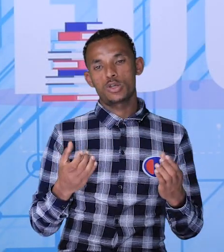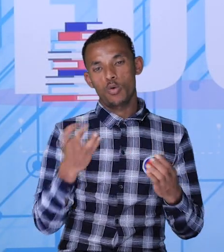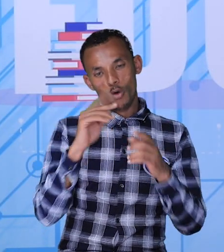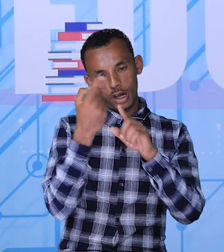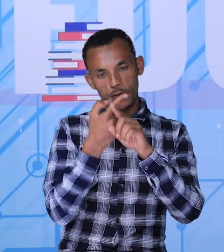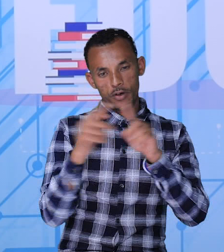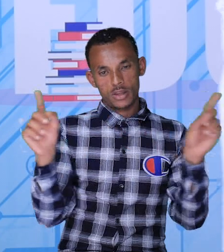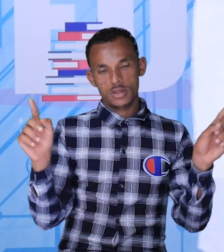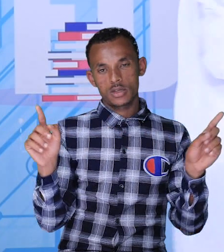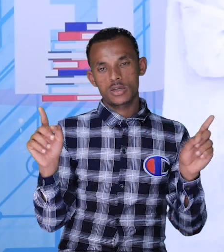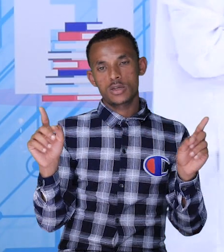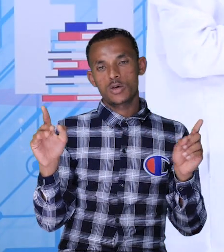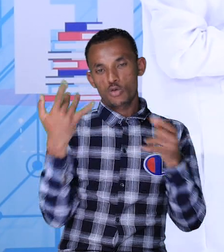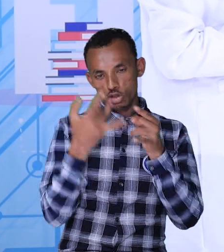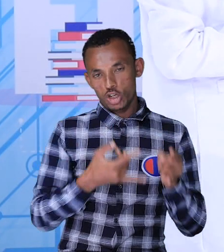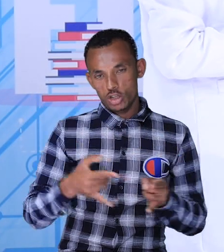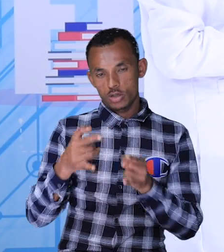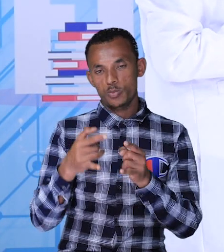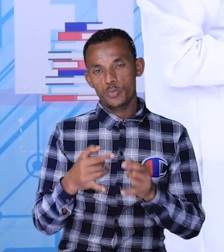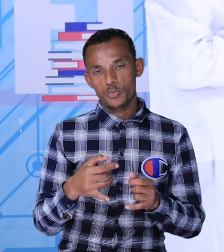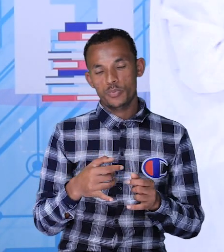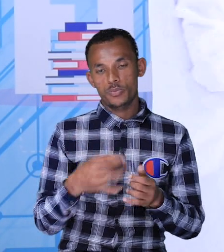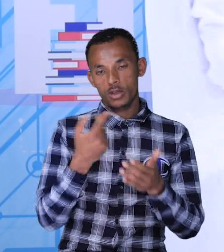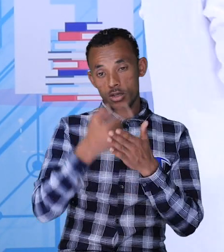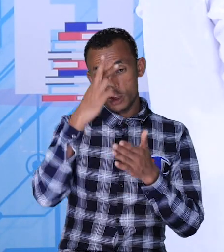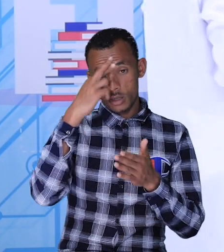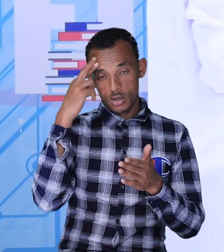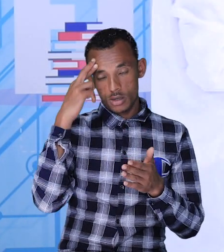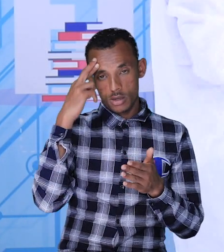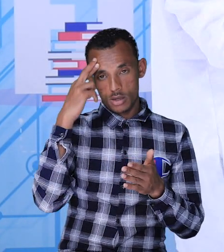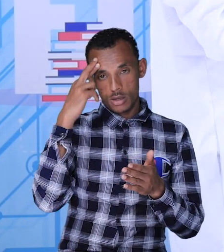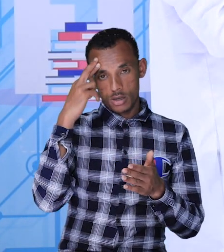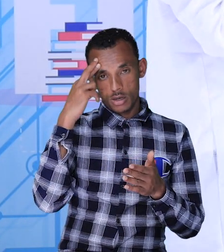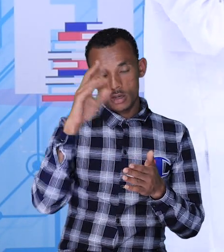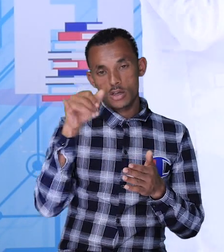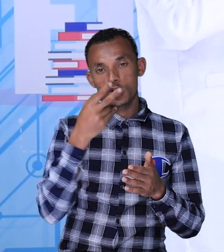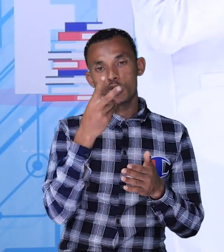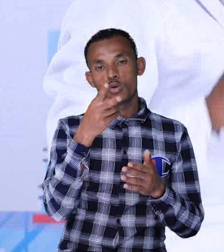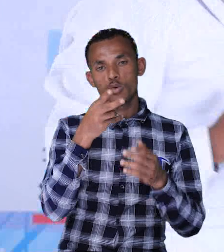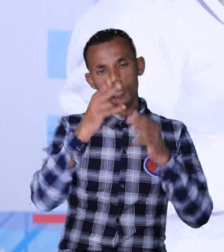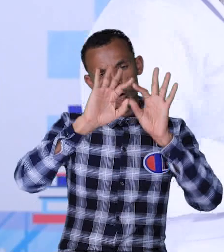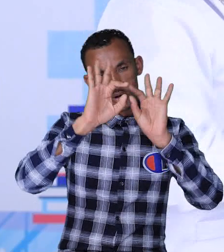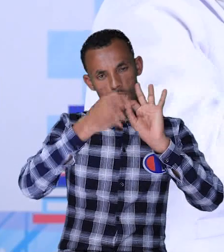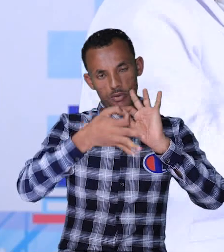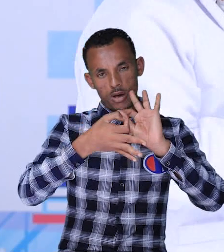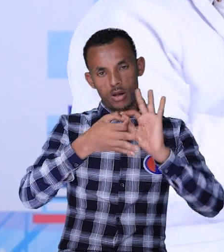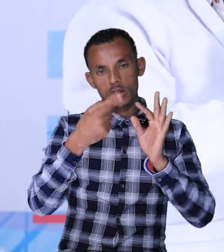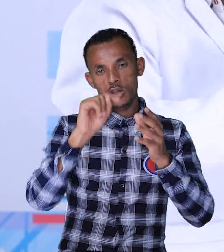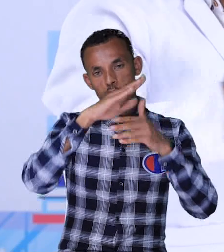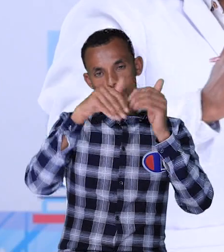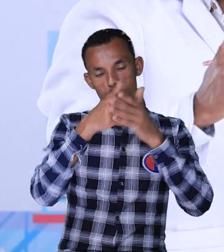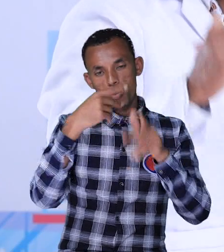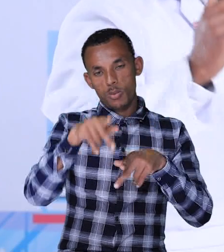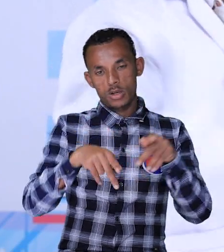or stratum. In that case, just you will divide the whole